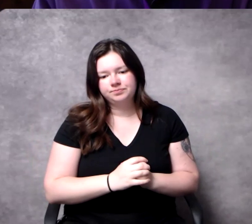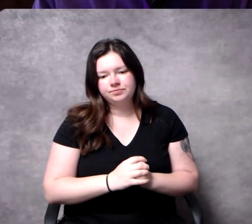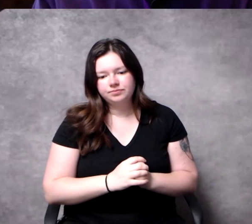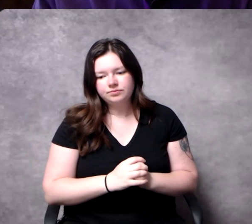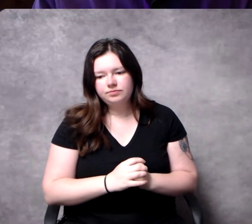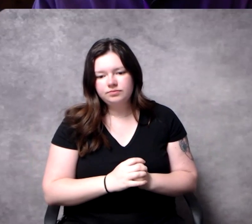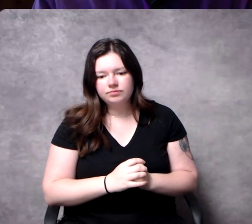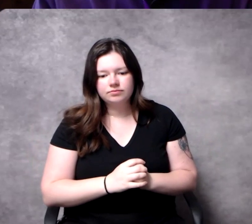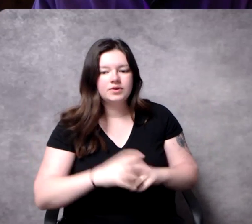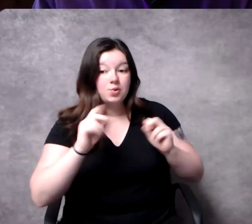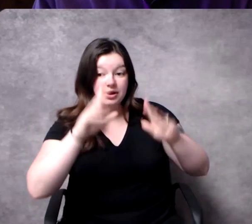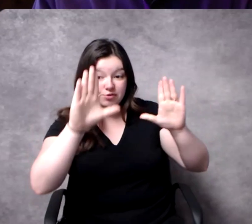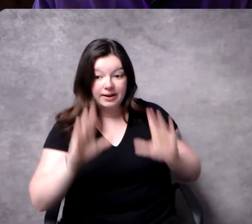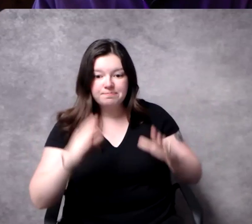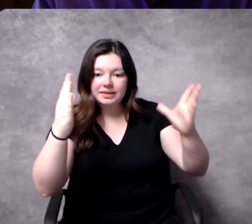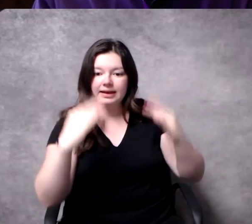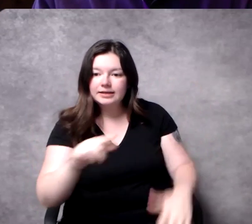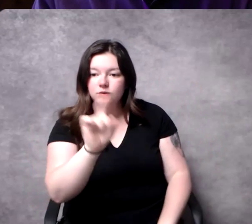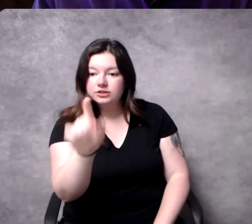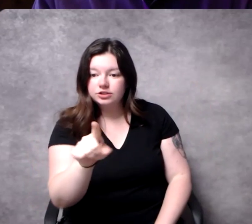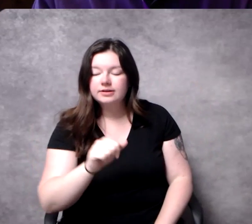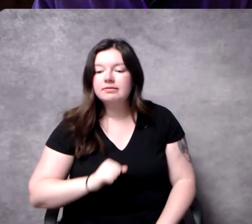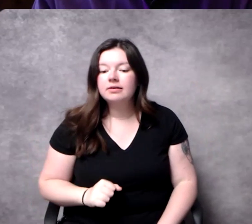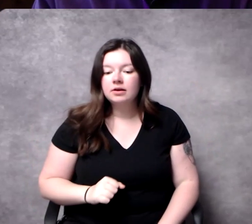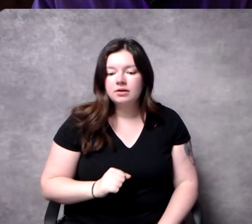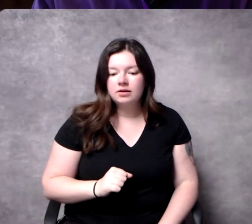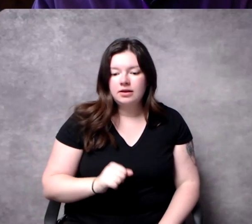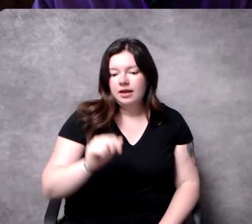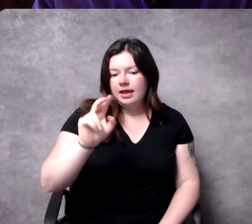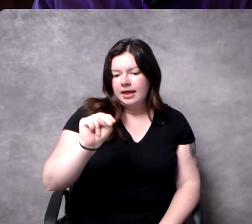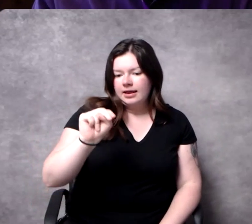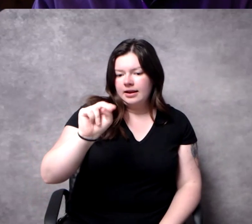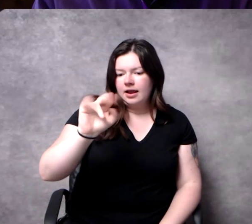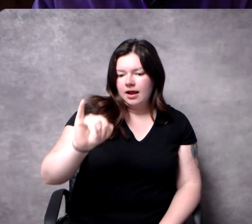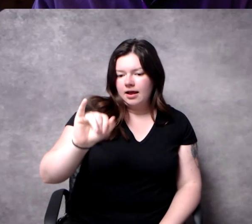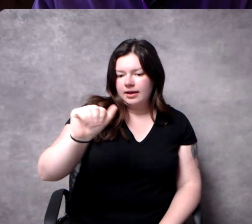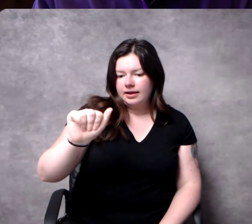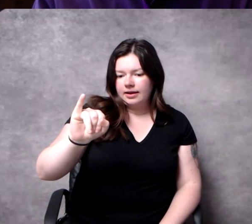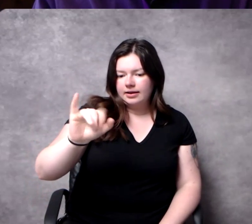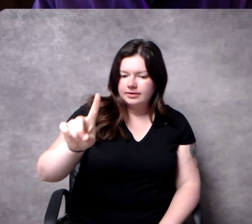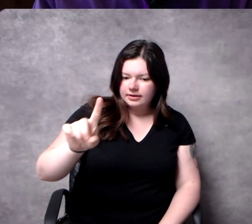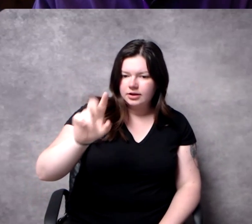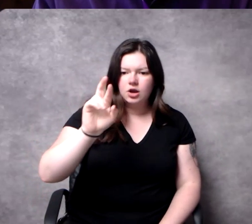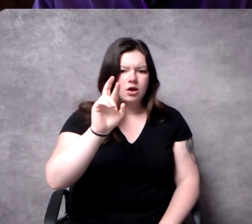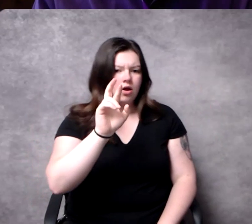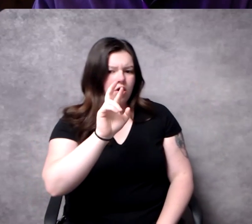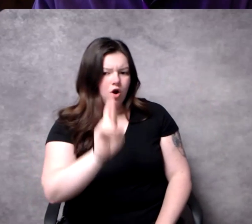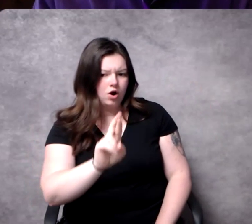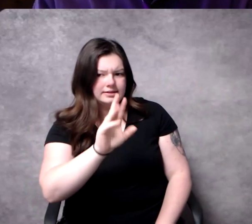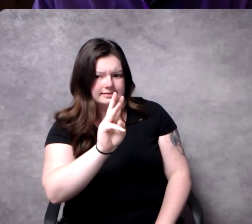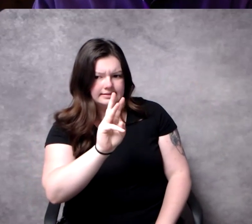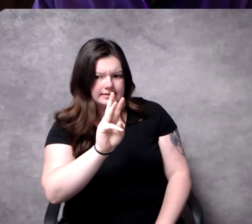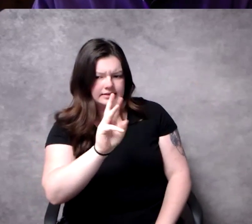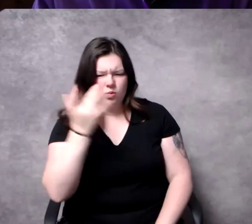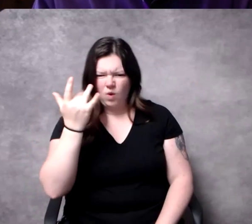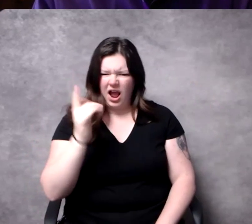Okay, great. The next question asks, why are NIAID R16s reviewed differently? And does that